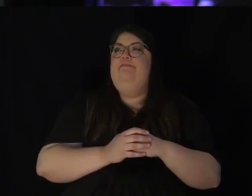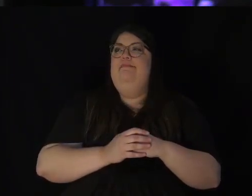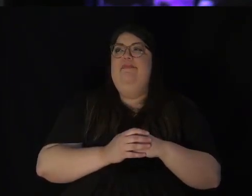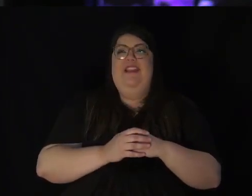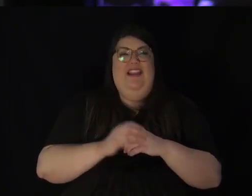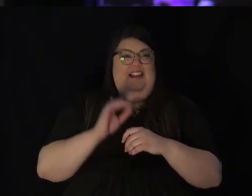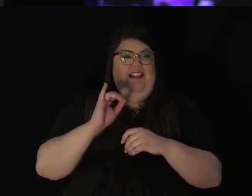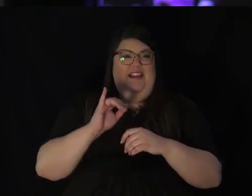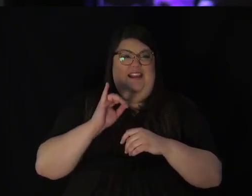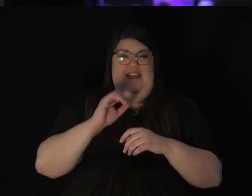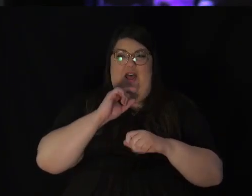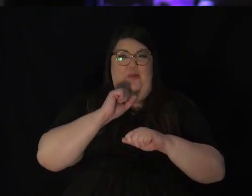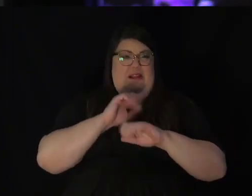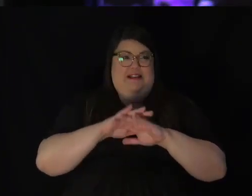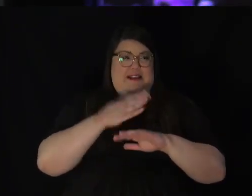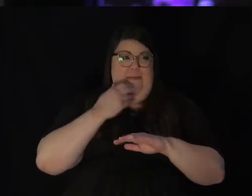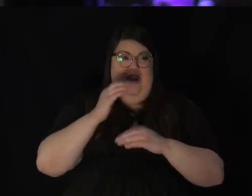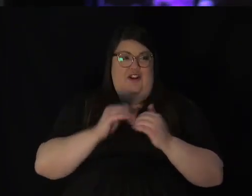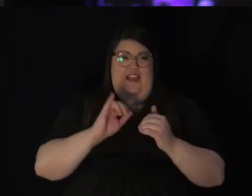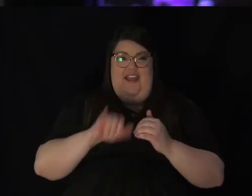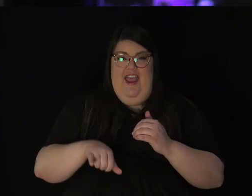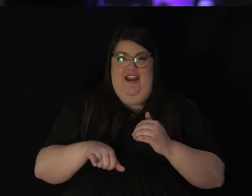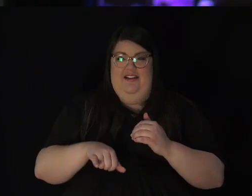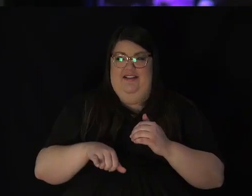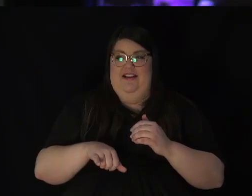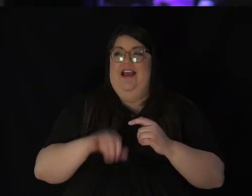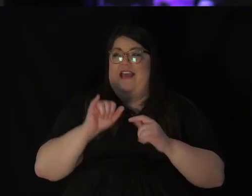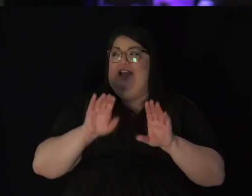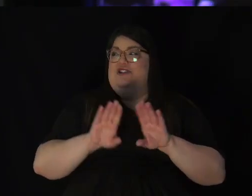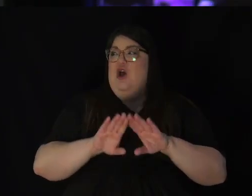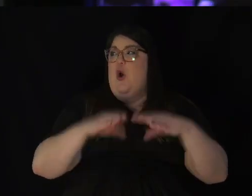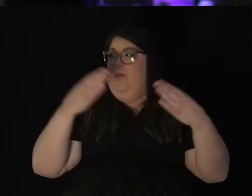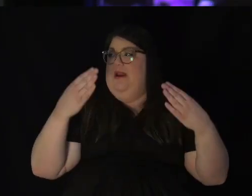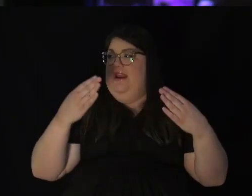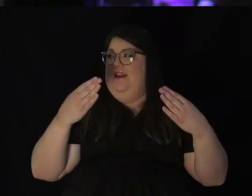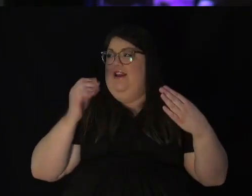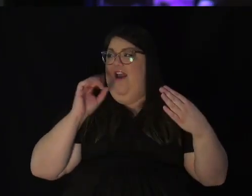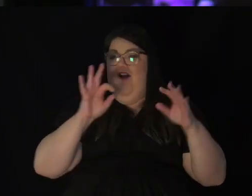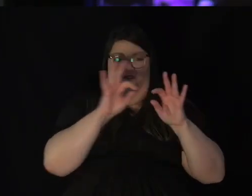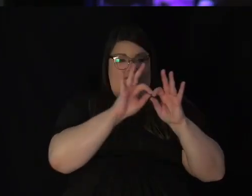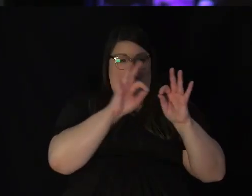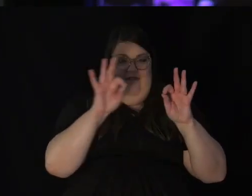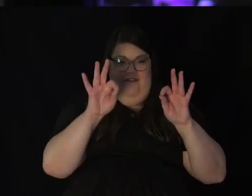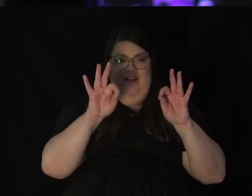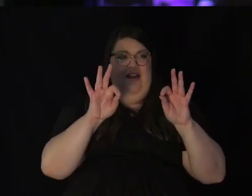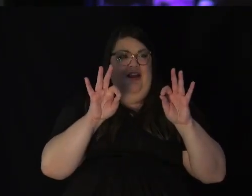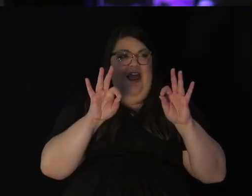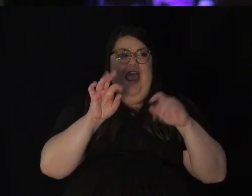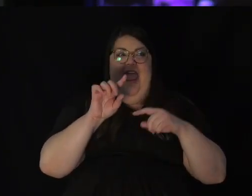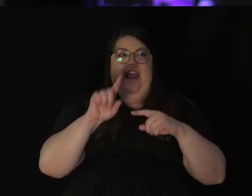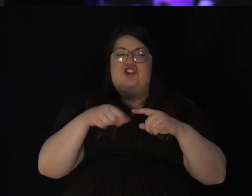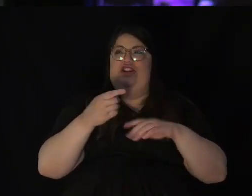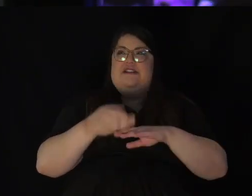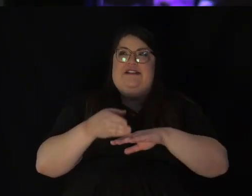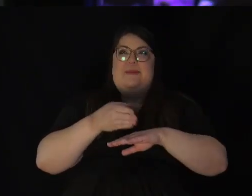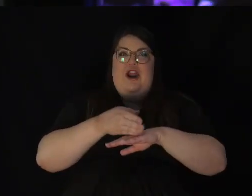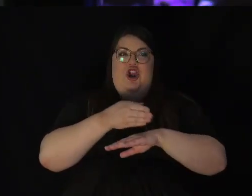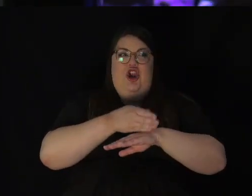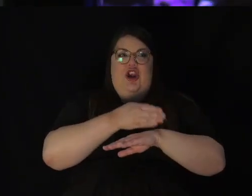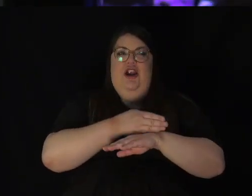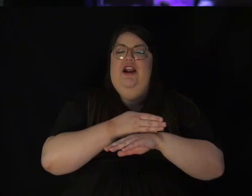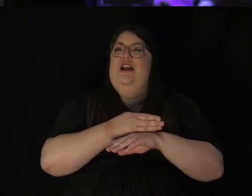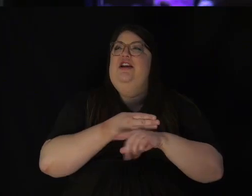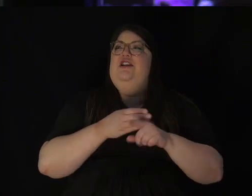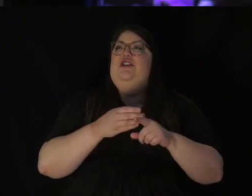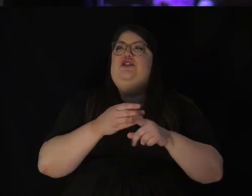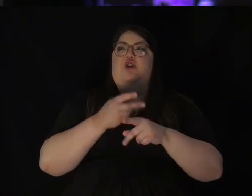any better than that? By the way, God opens the blessing with that. And it just gets better. Not only he says, bless you, he says, may